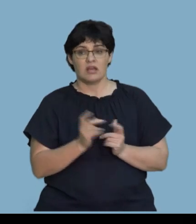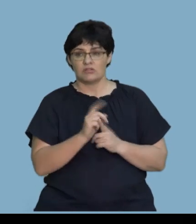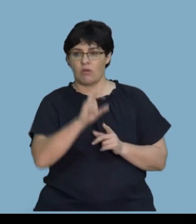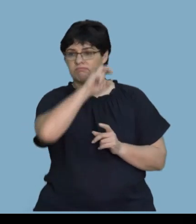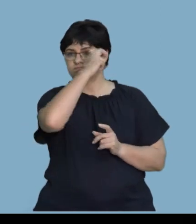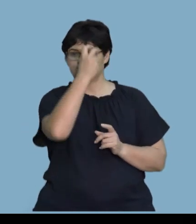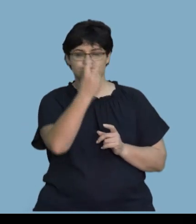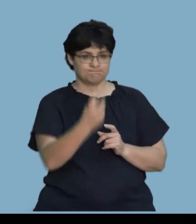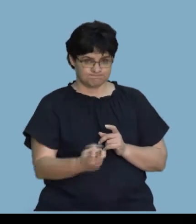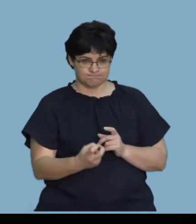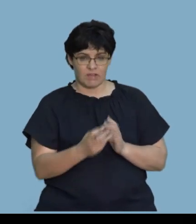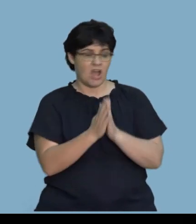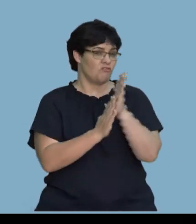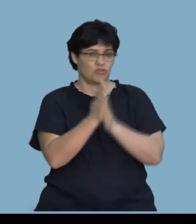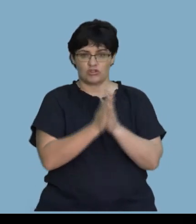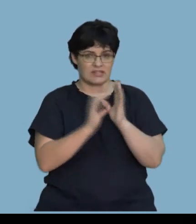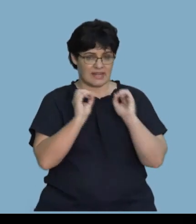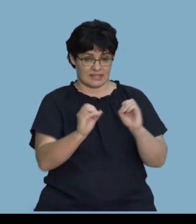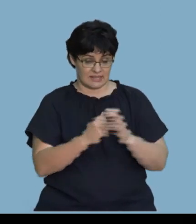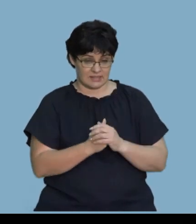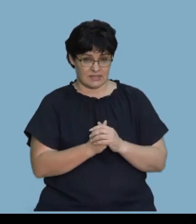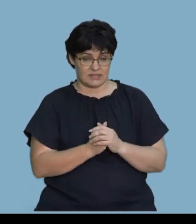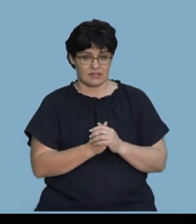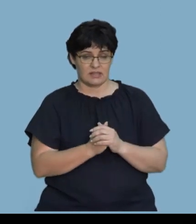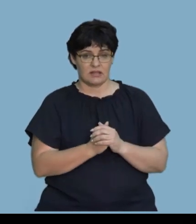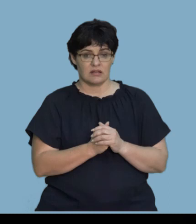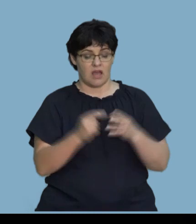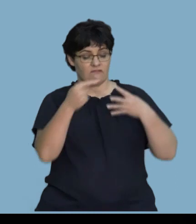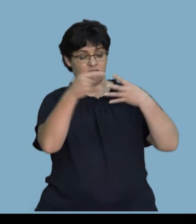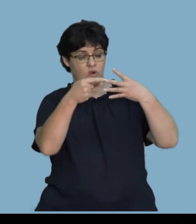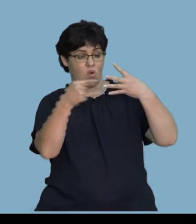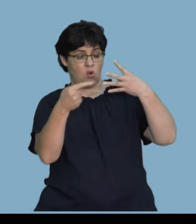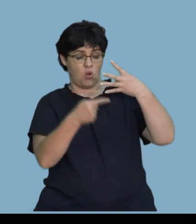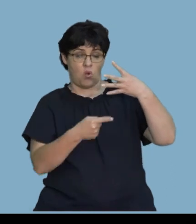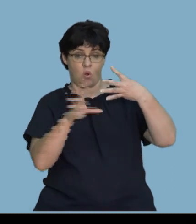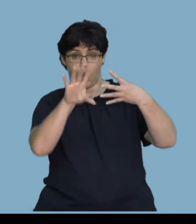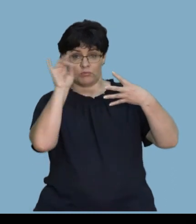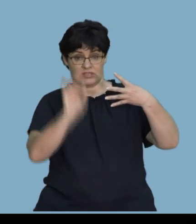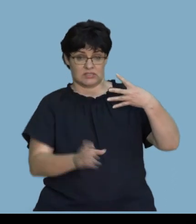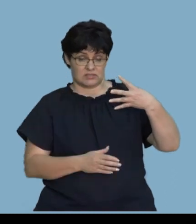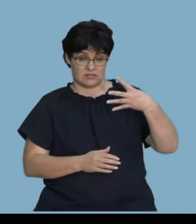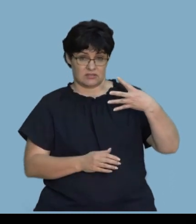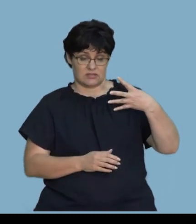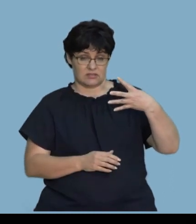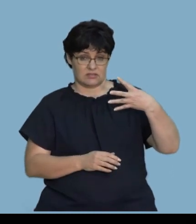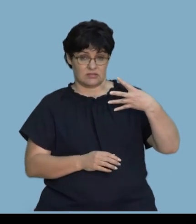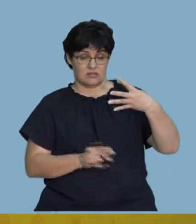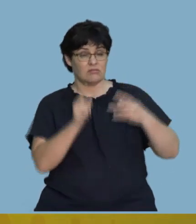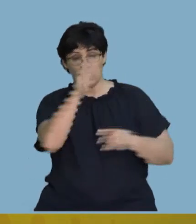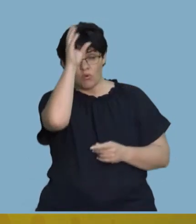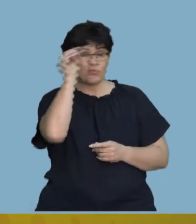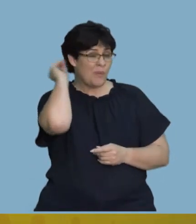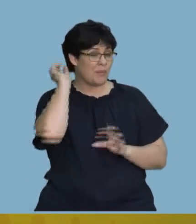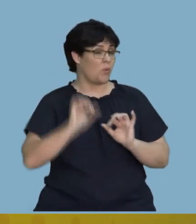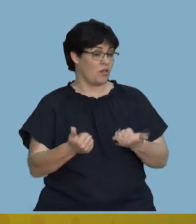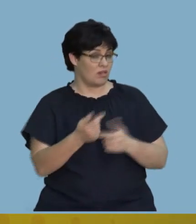it's falling, there is no friction, okay? Now, there are 4 possible options that are given. And matrix, you'd remember